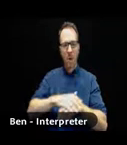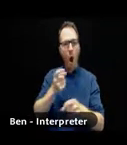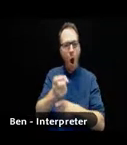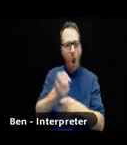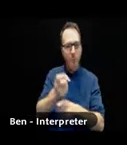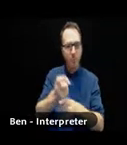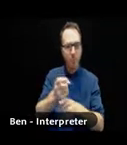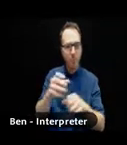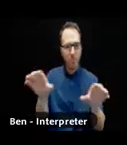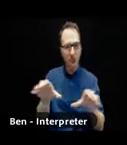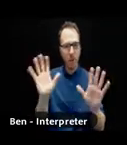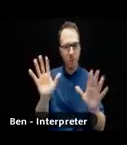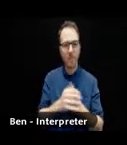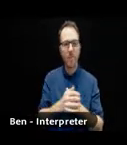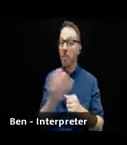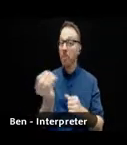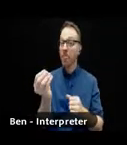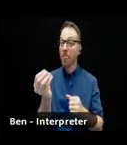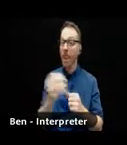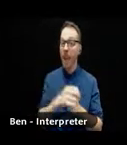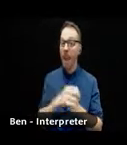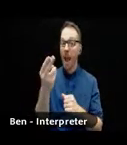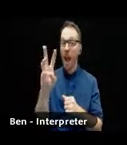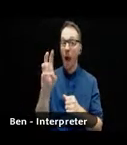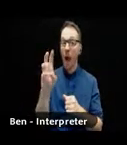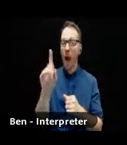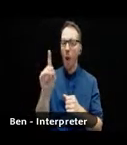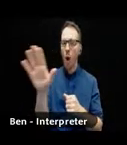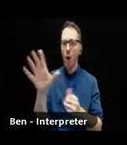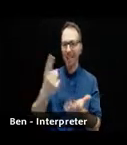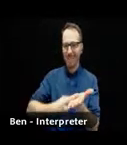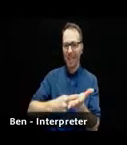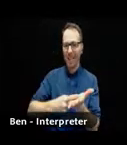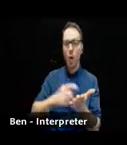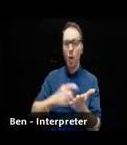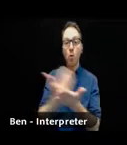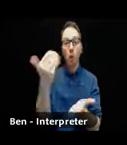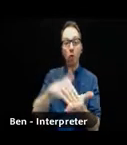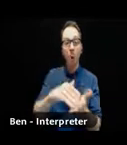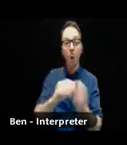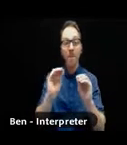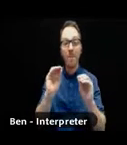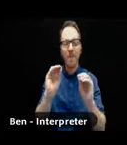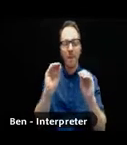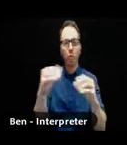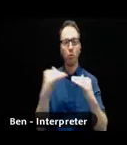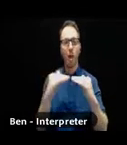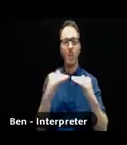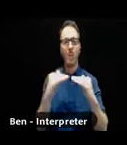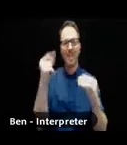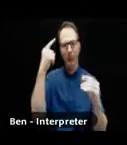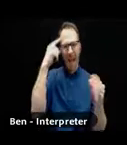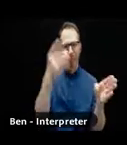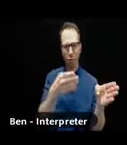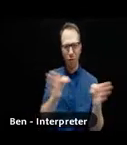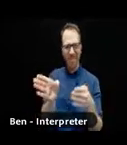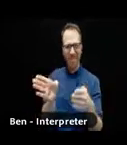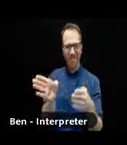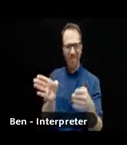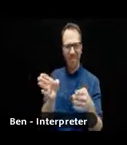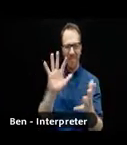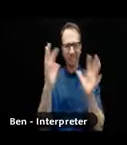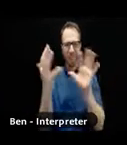done? And so Howard Zaire discusses restorative justice as a paradigm shift in the way in which we think about wrongdoing